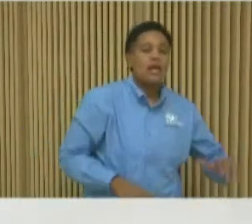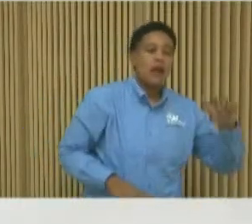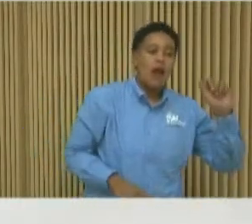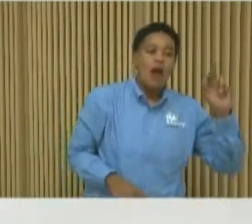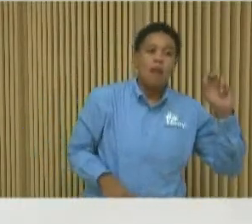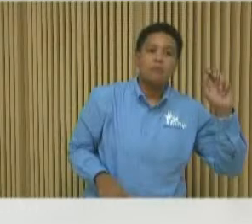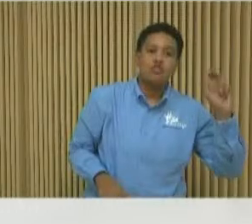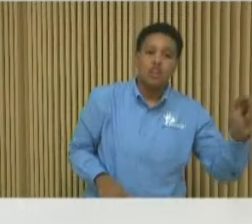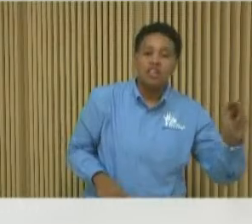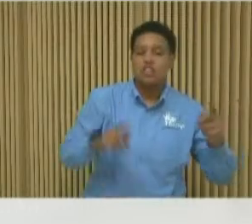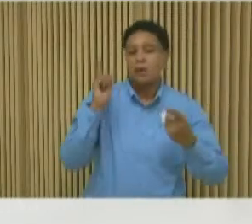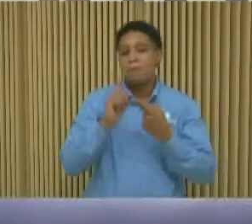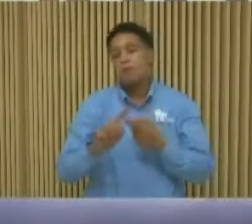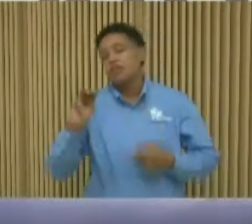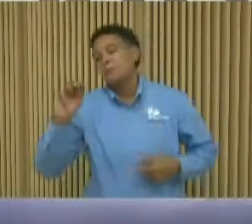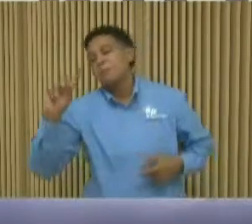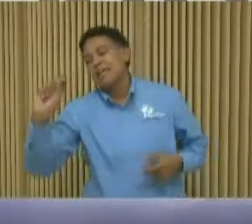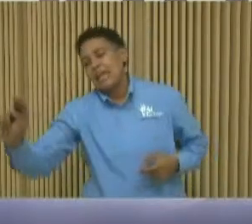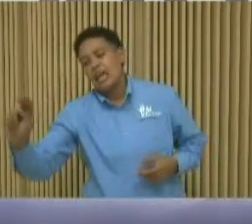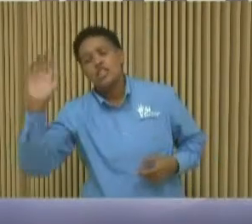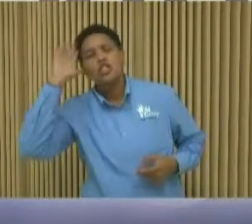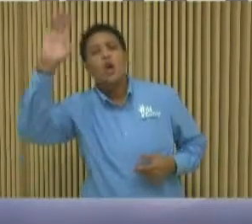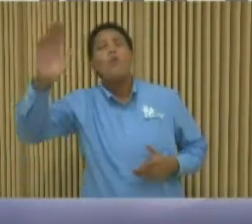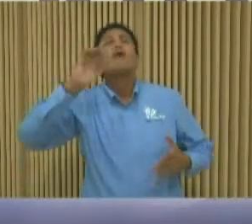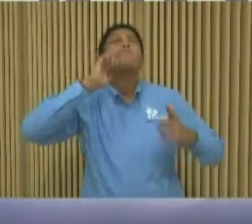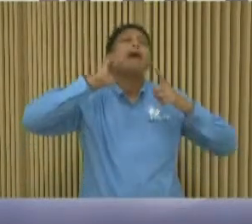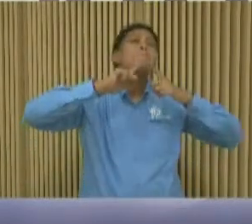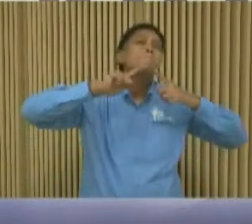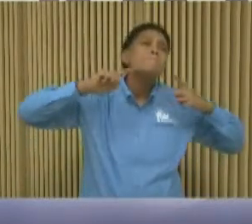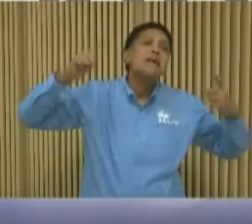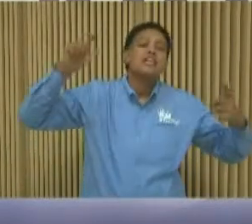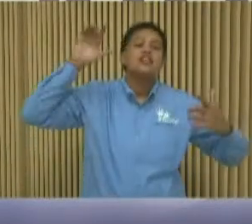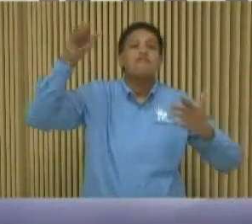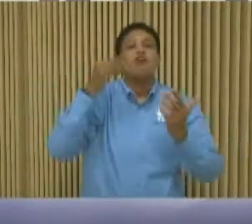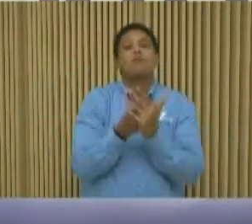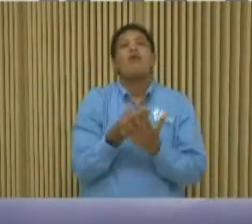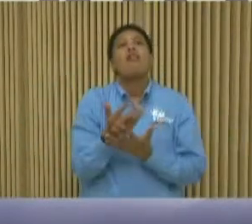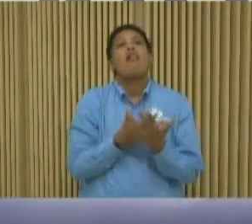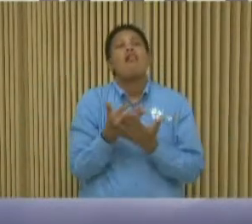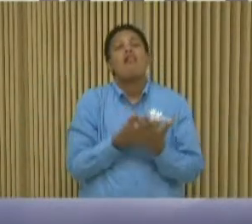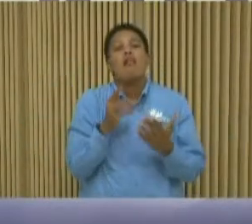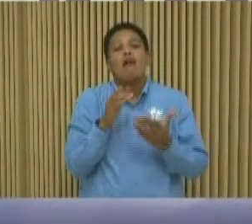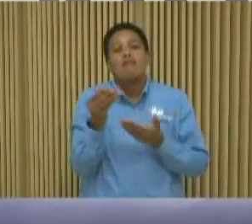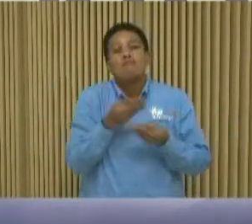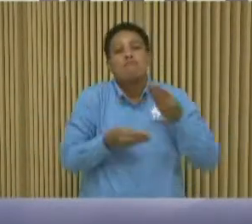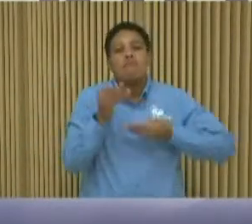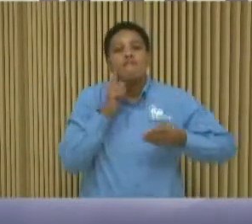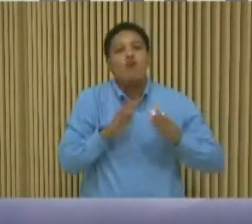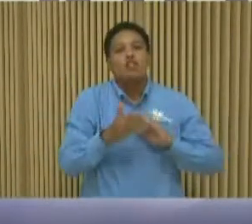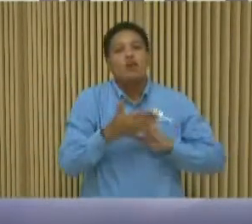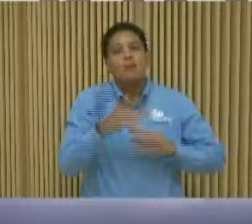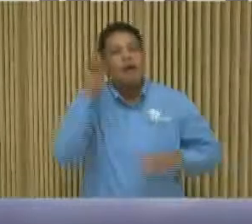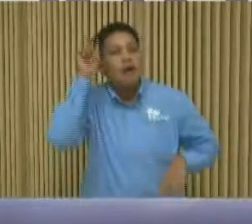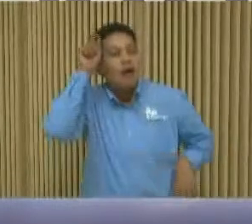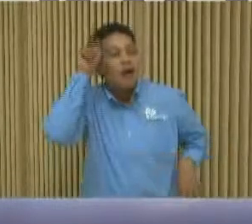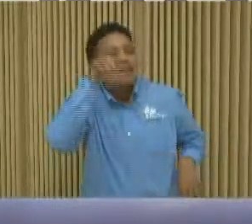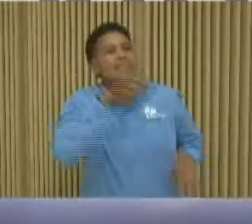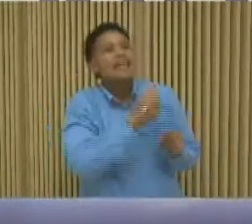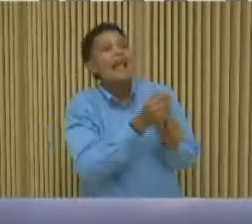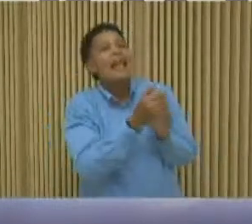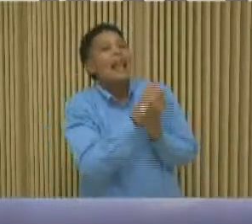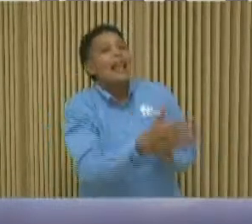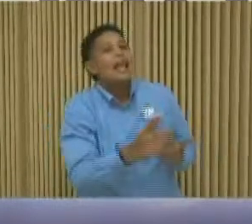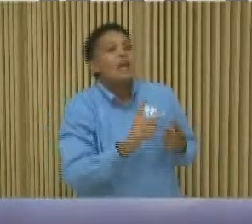mediation, make Jamaica, it will be a major foreign exchange earner for Jamaica. Right. But it is to get that leadership